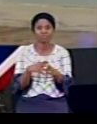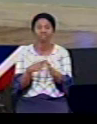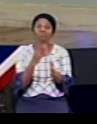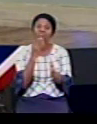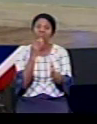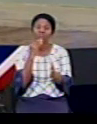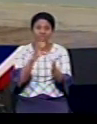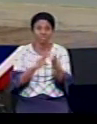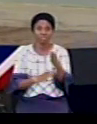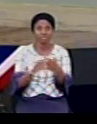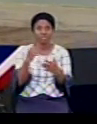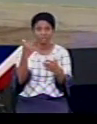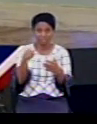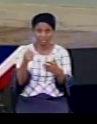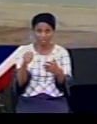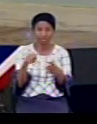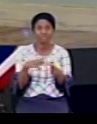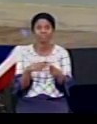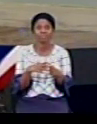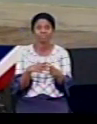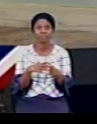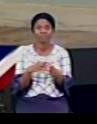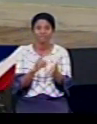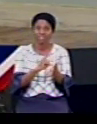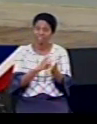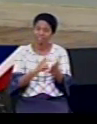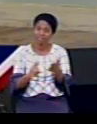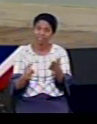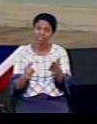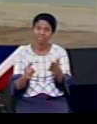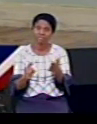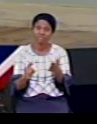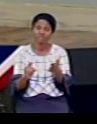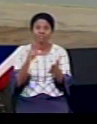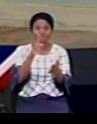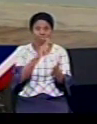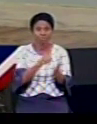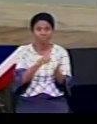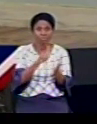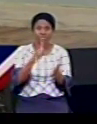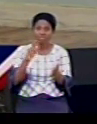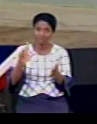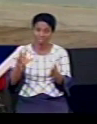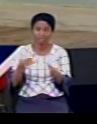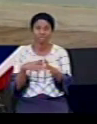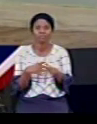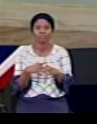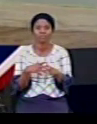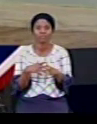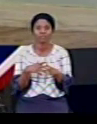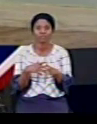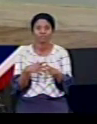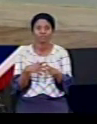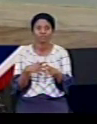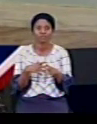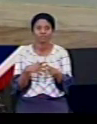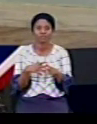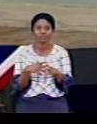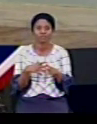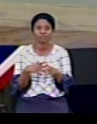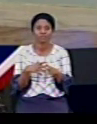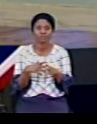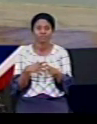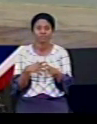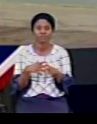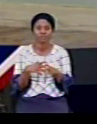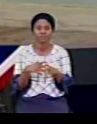chapter 10, we're reading from verse 23. It tells us in